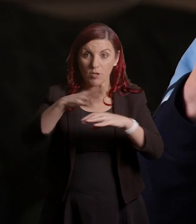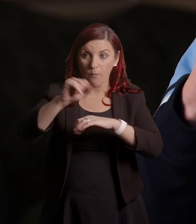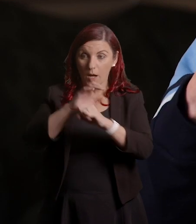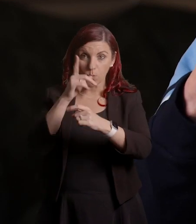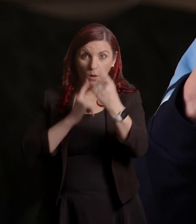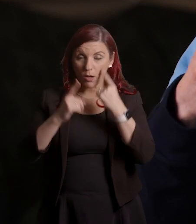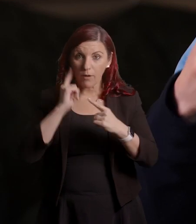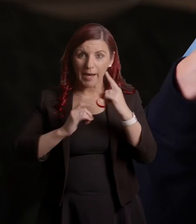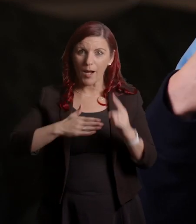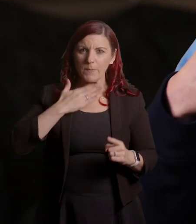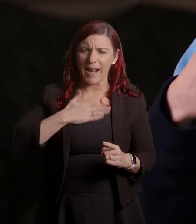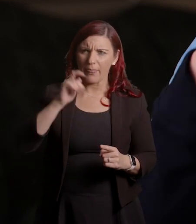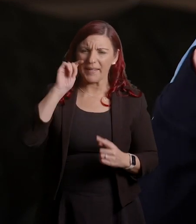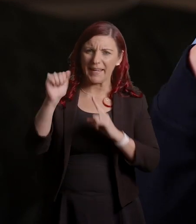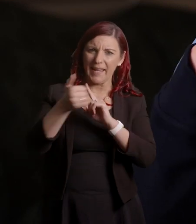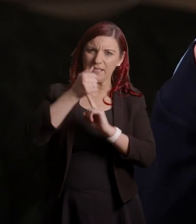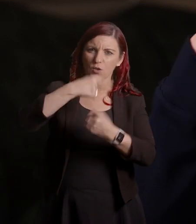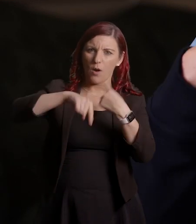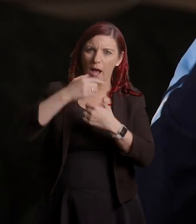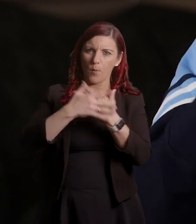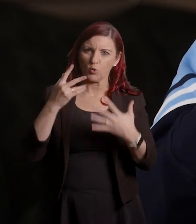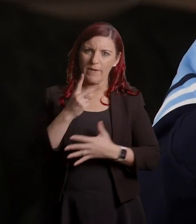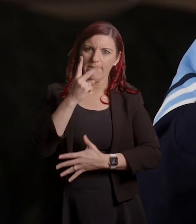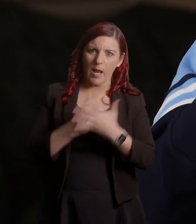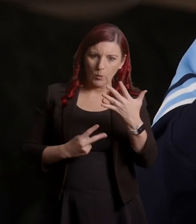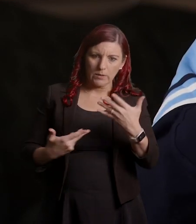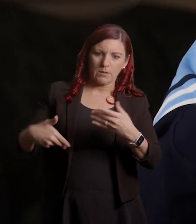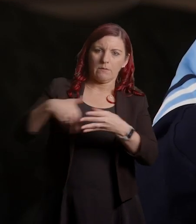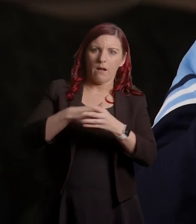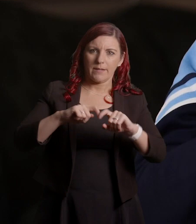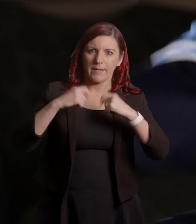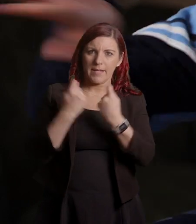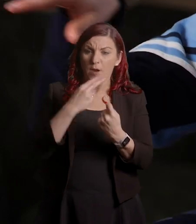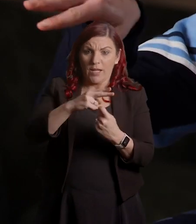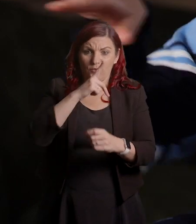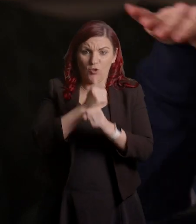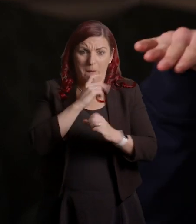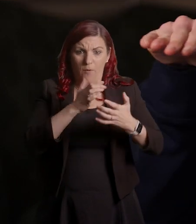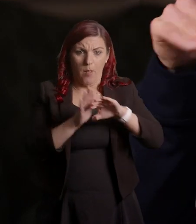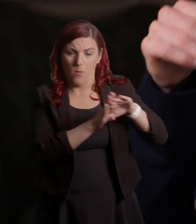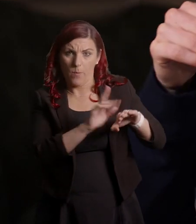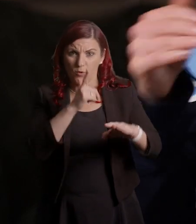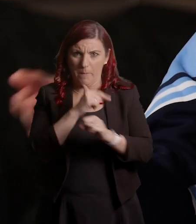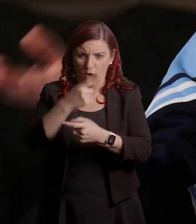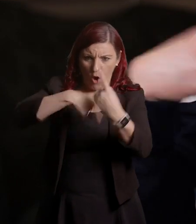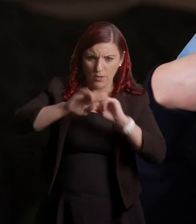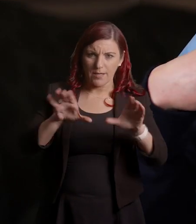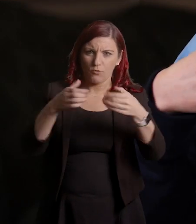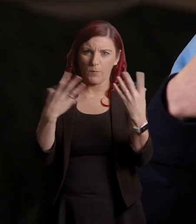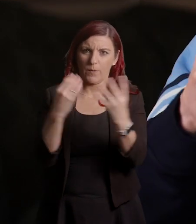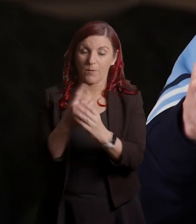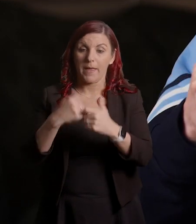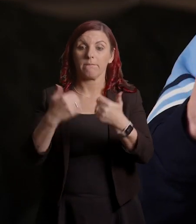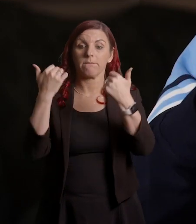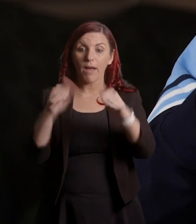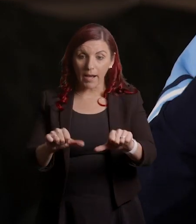because of the tears, and it kind of hit us like how much we value each other, football aside, completely. So then when we did get to come